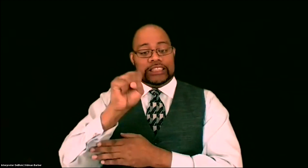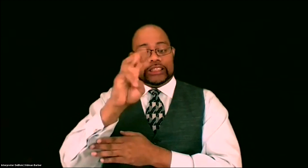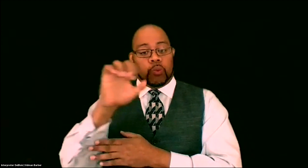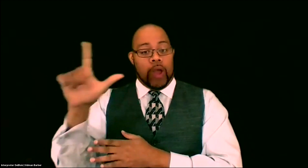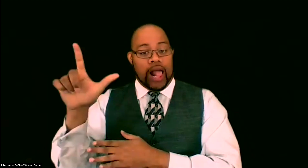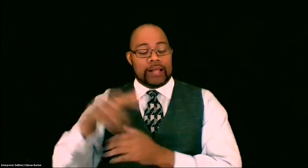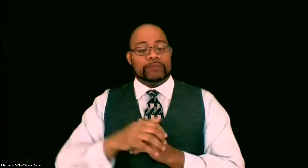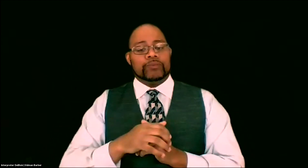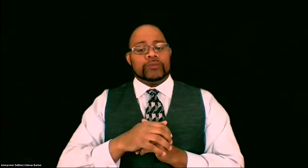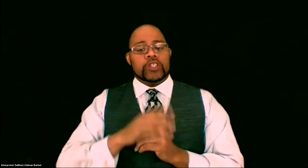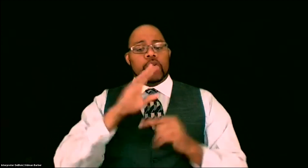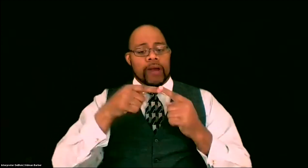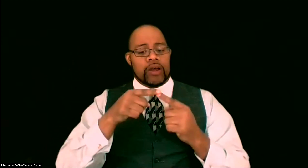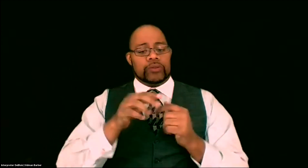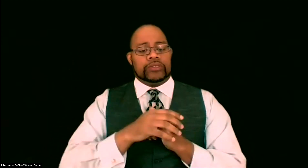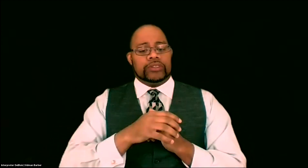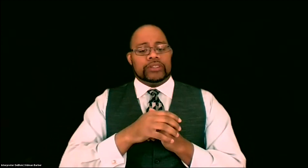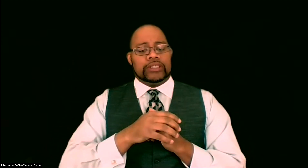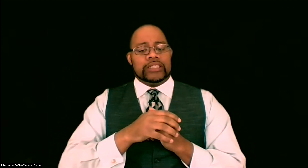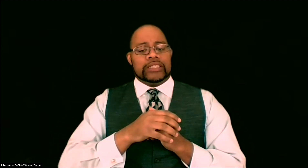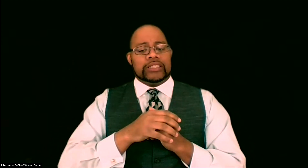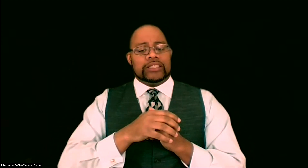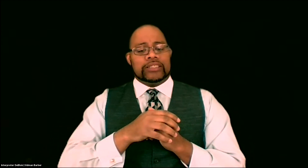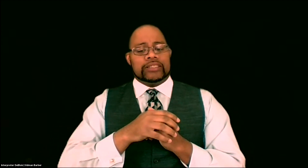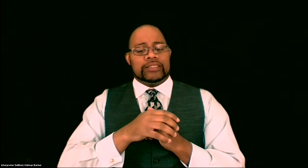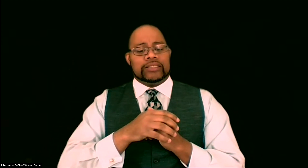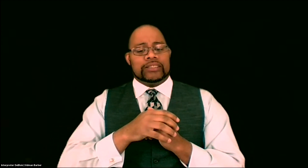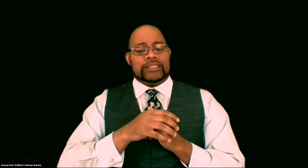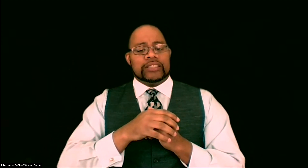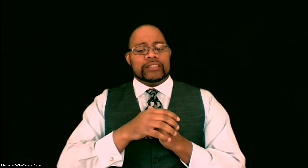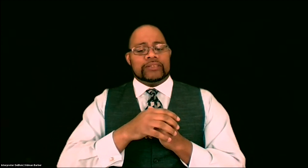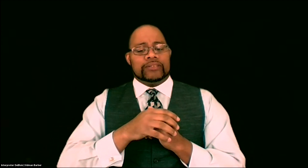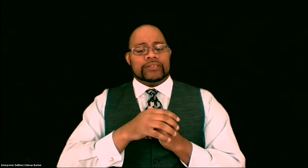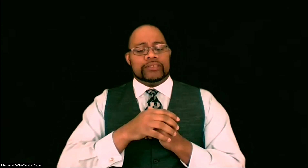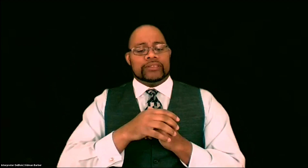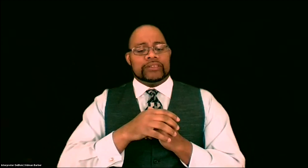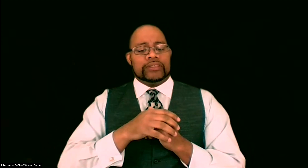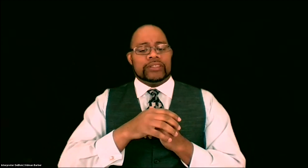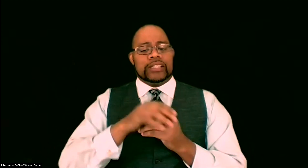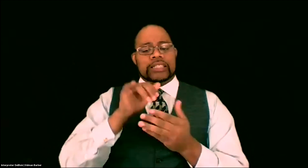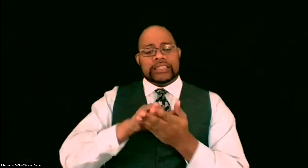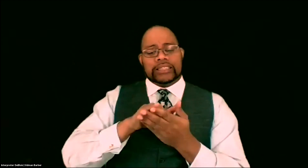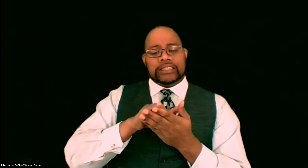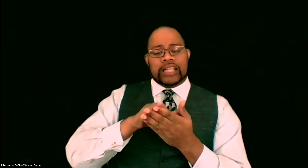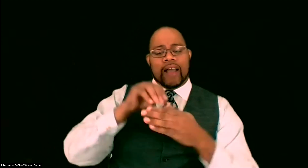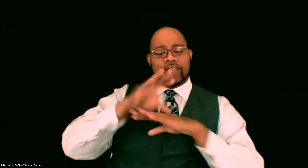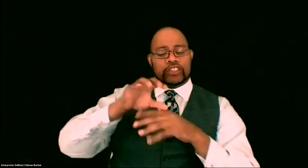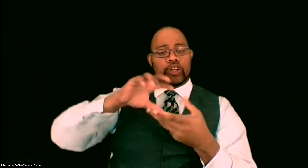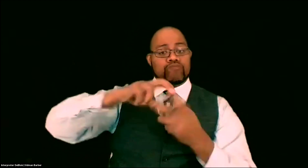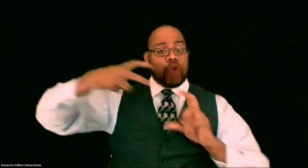CVU 0122, which is a novel Coxiella effector